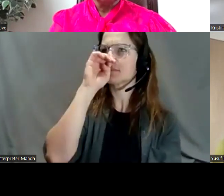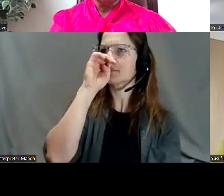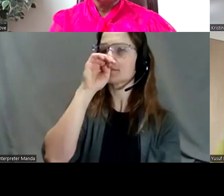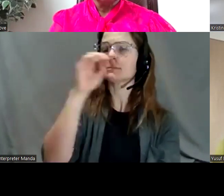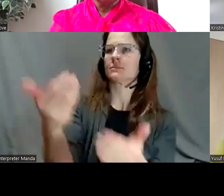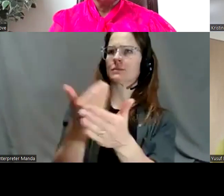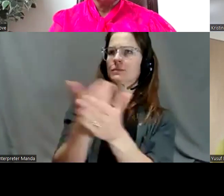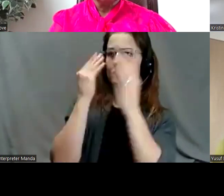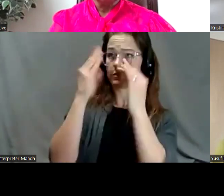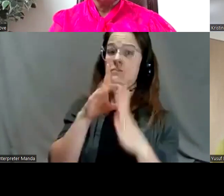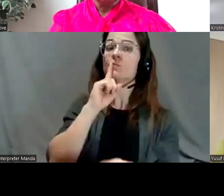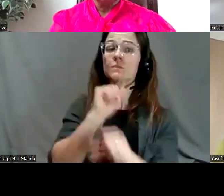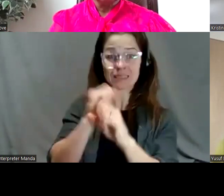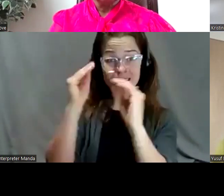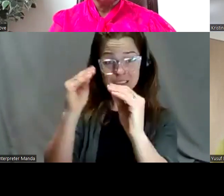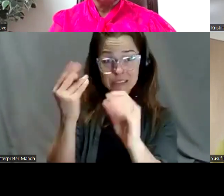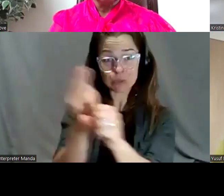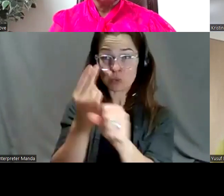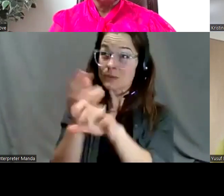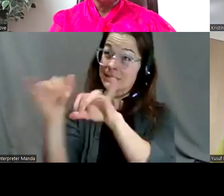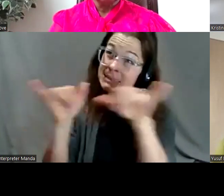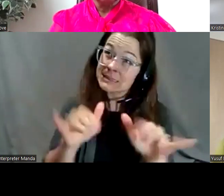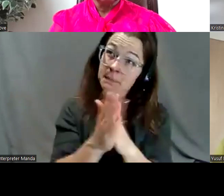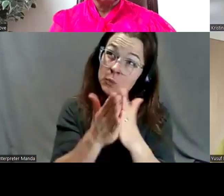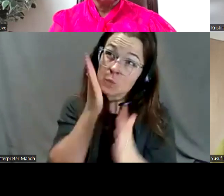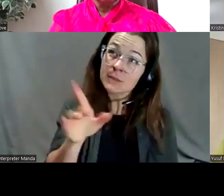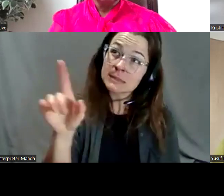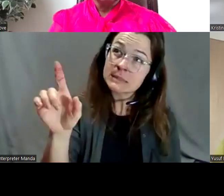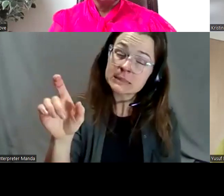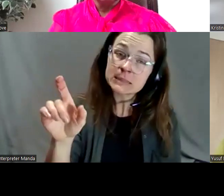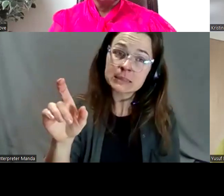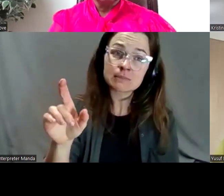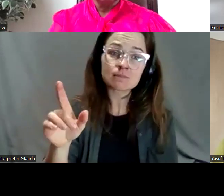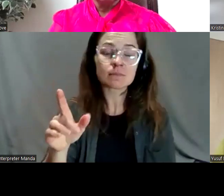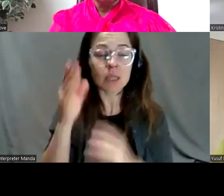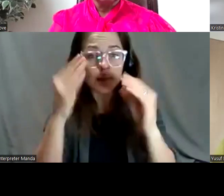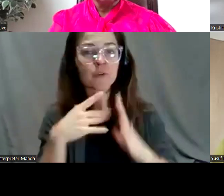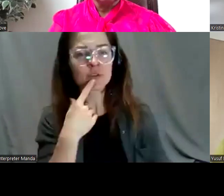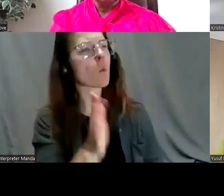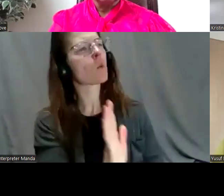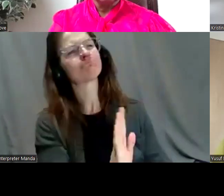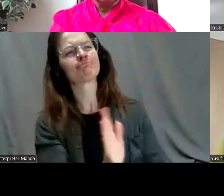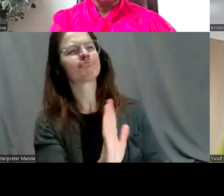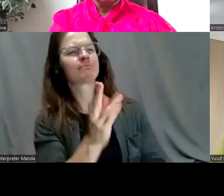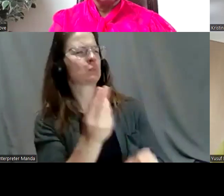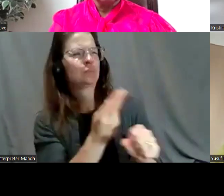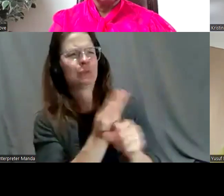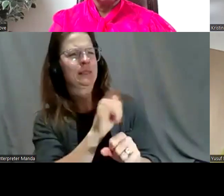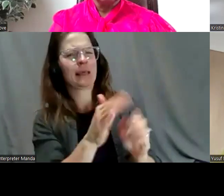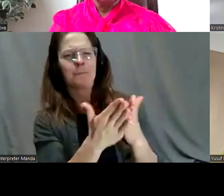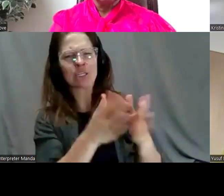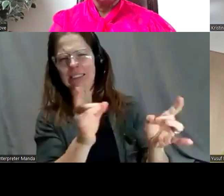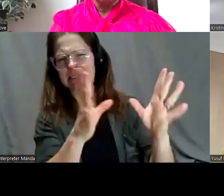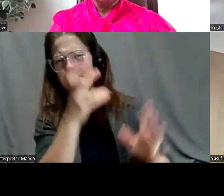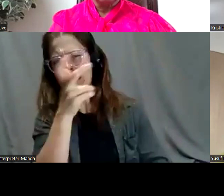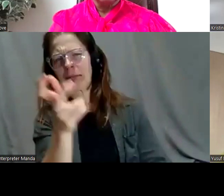that was teaching it was going to use that particular book. And he said, "Oh, no, that we're not going to use that book. That's a terrible